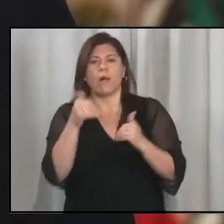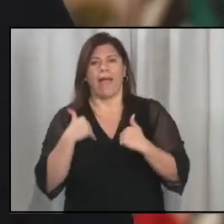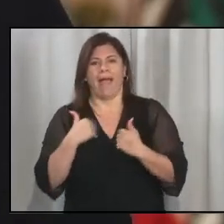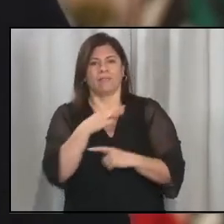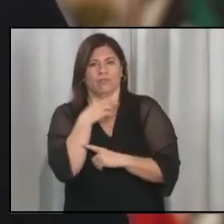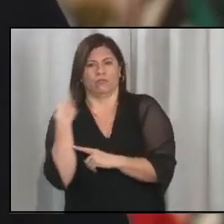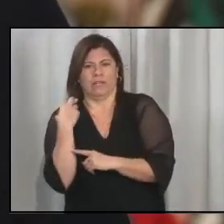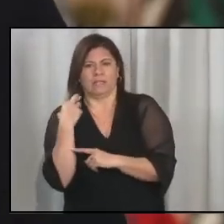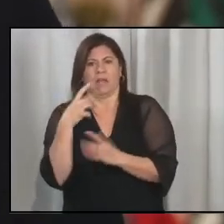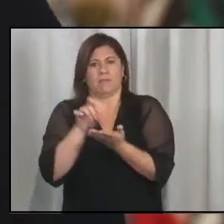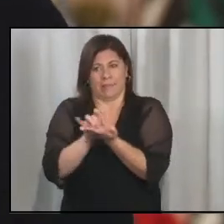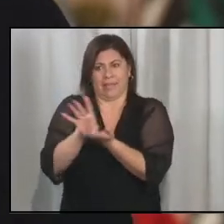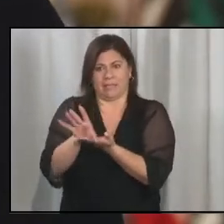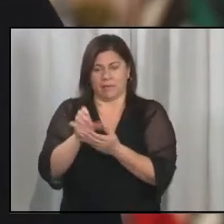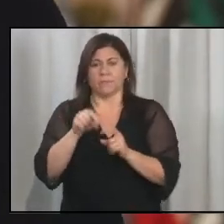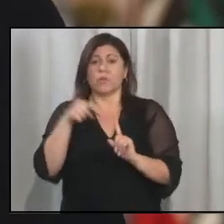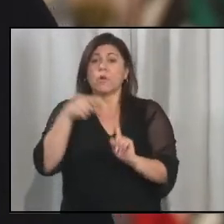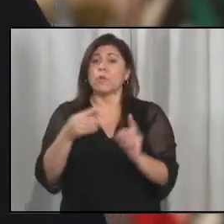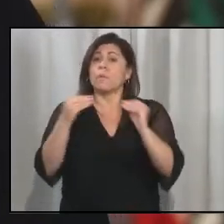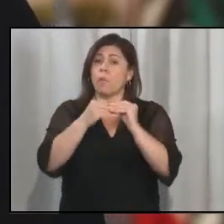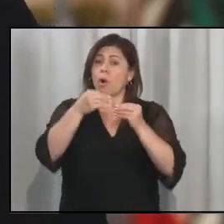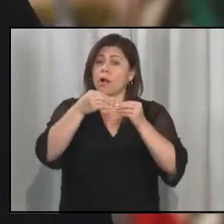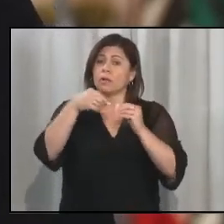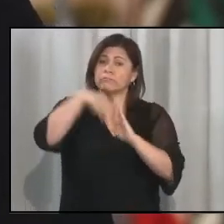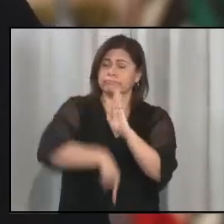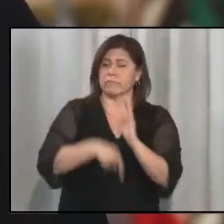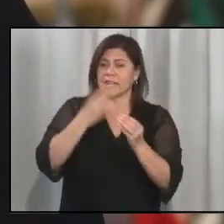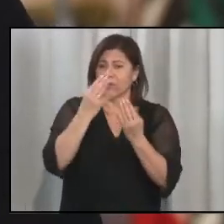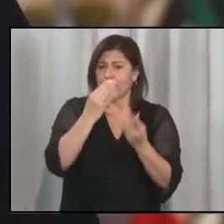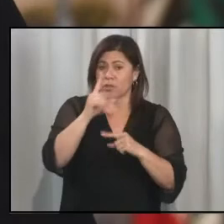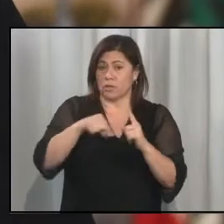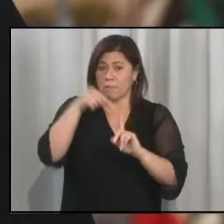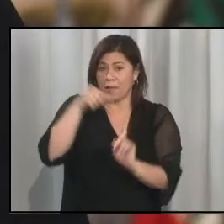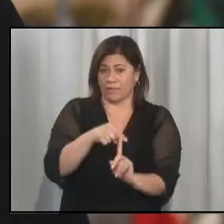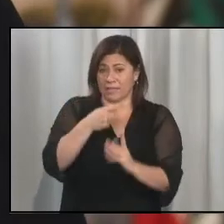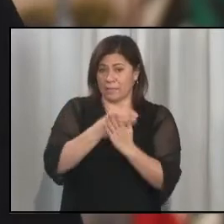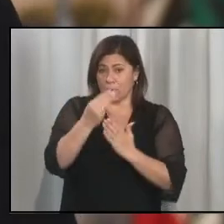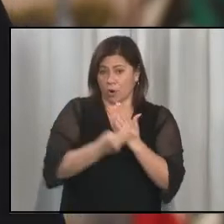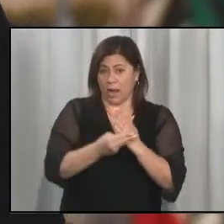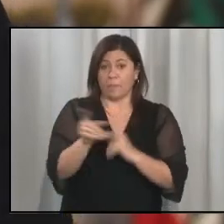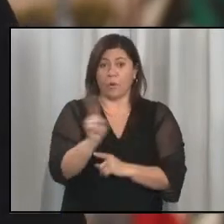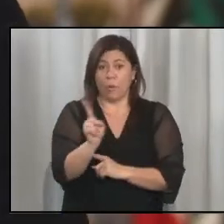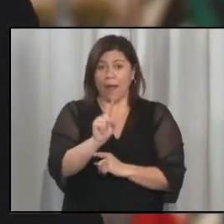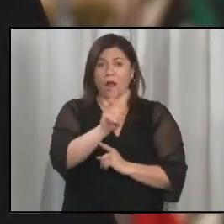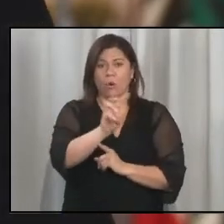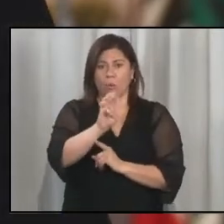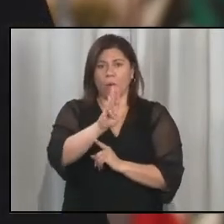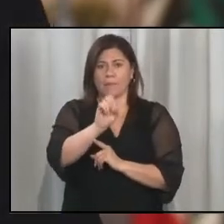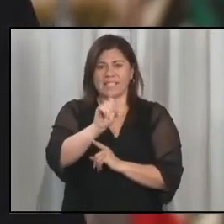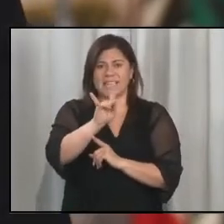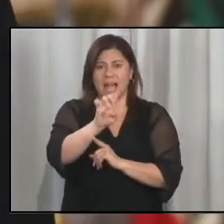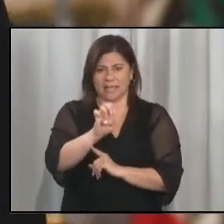information on the program, including how to receive services, on the Stay Housed LA website,